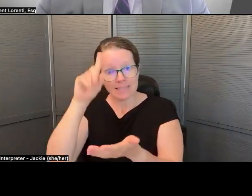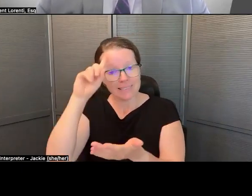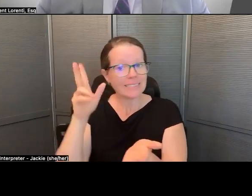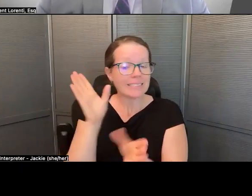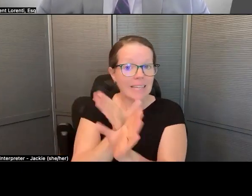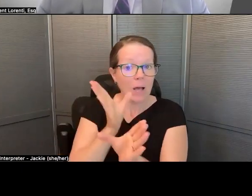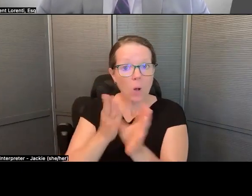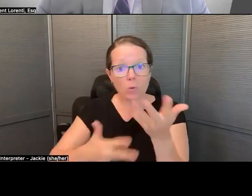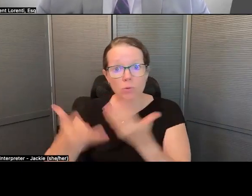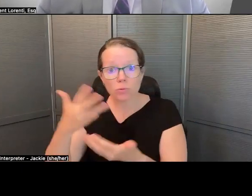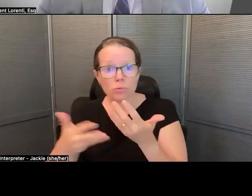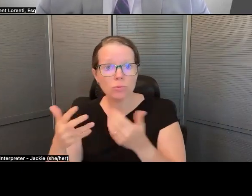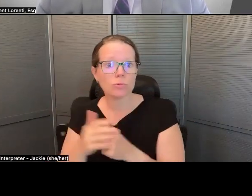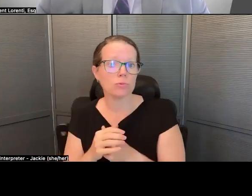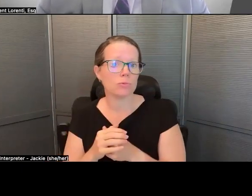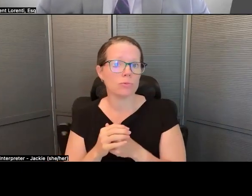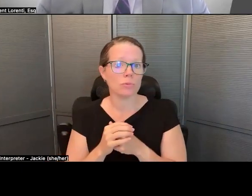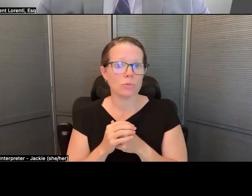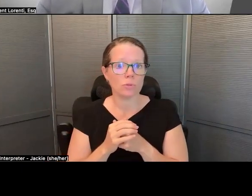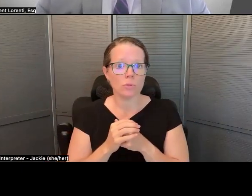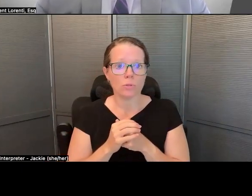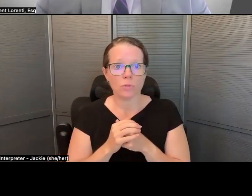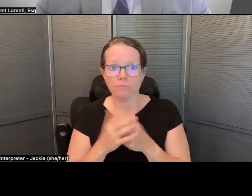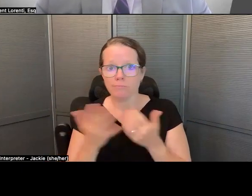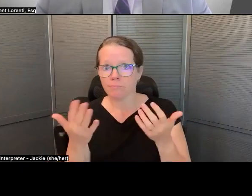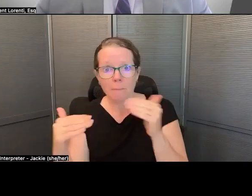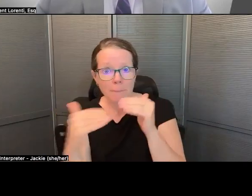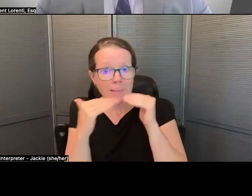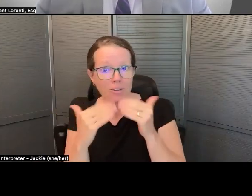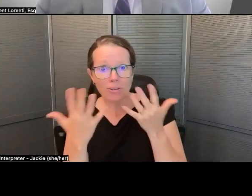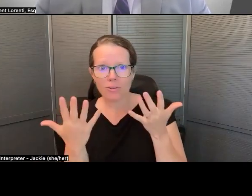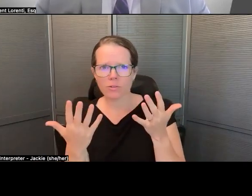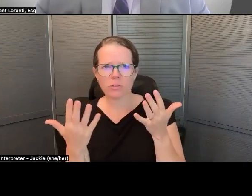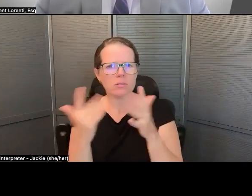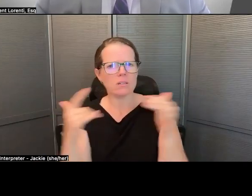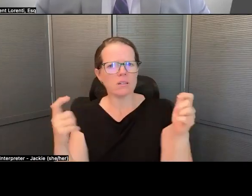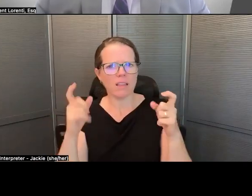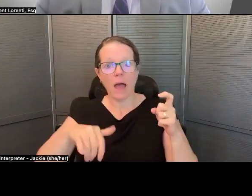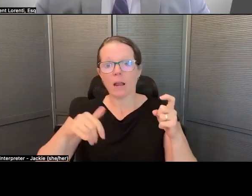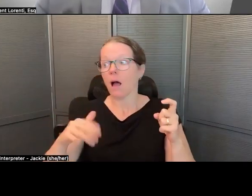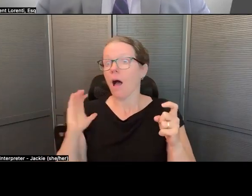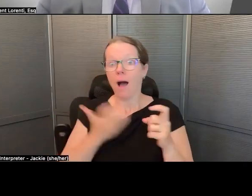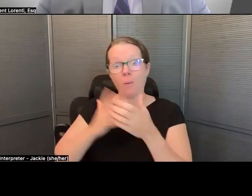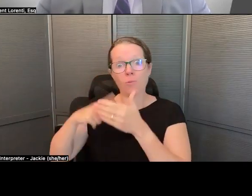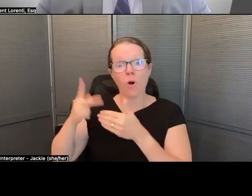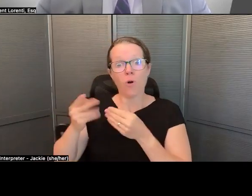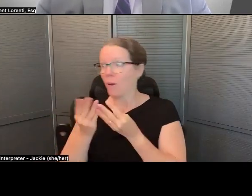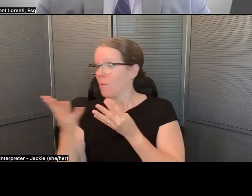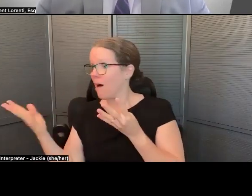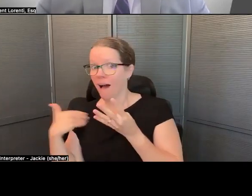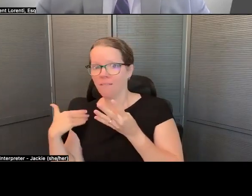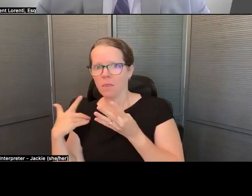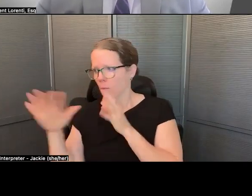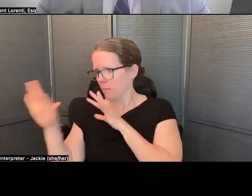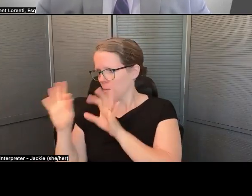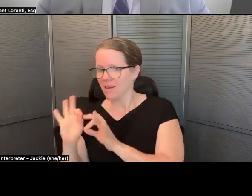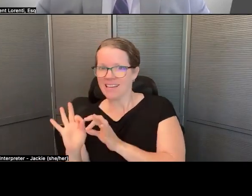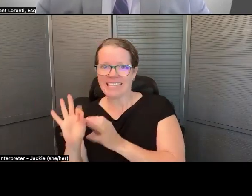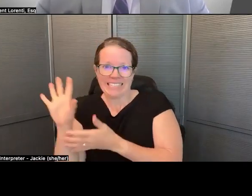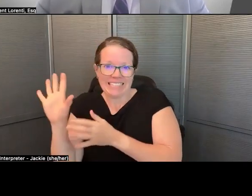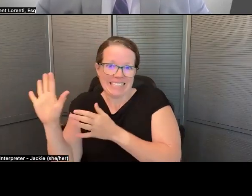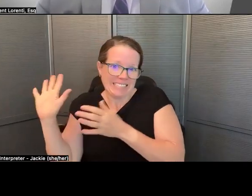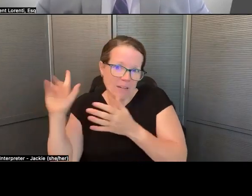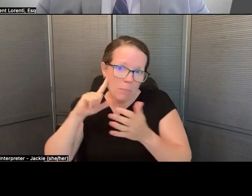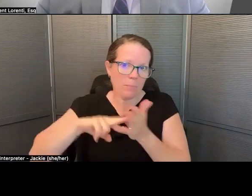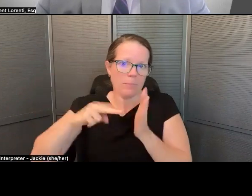match those needs with programs that are designed to address those needs. And then how we do this is by making sure under the responsivity principle